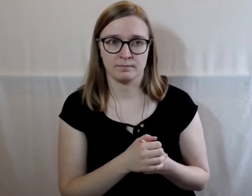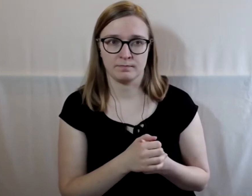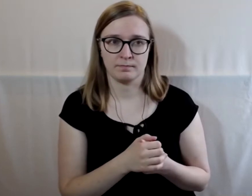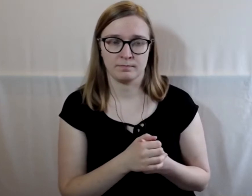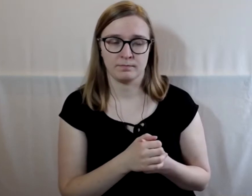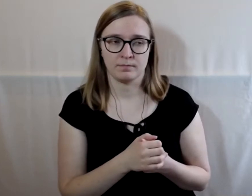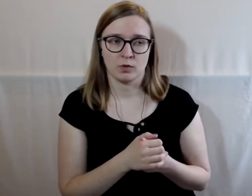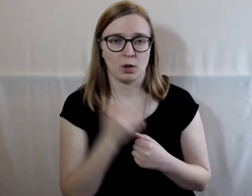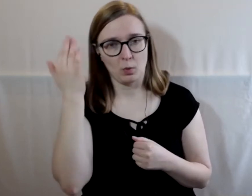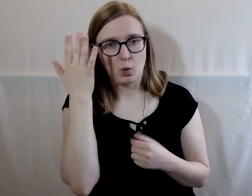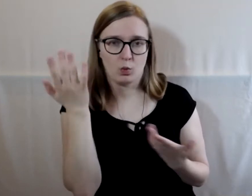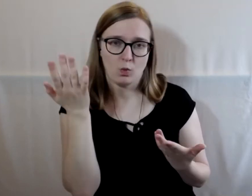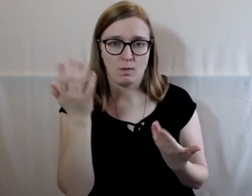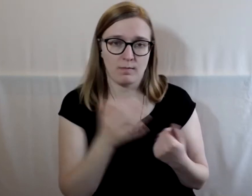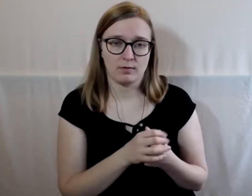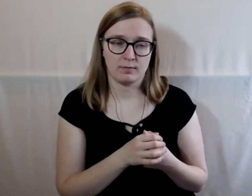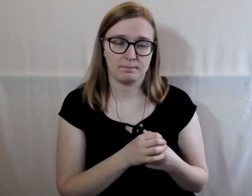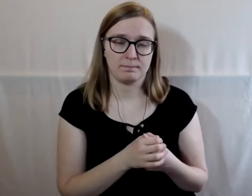after choosing